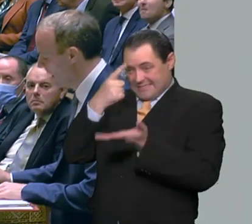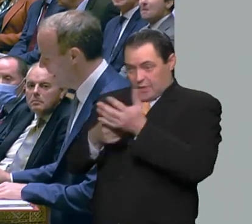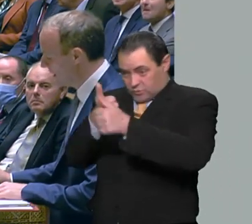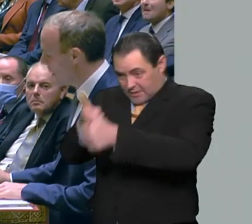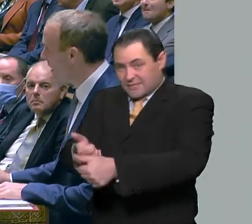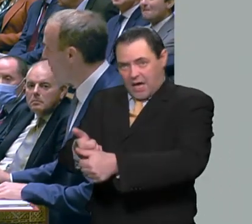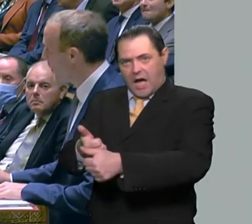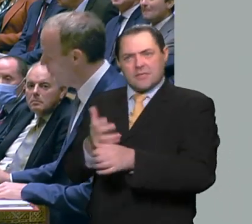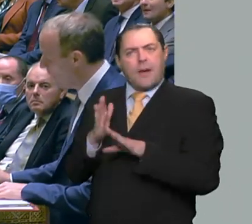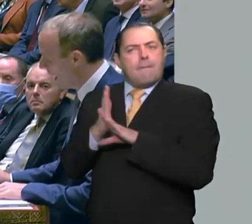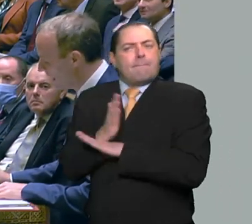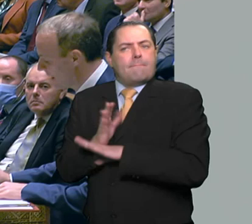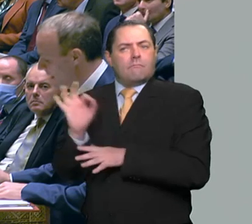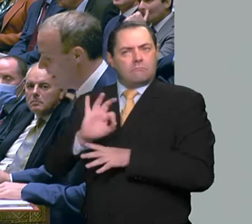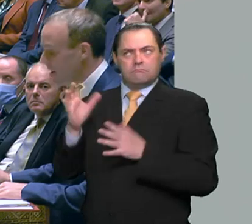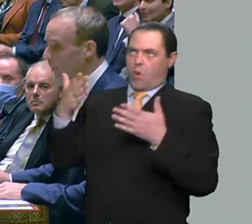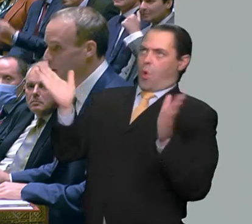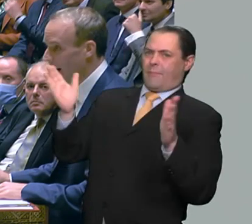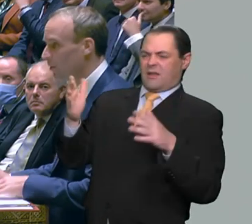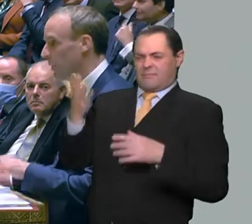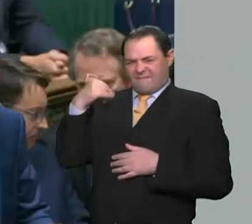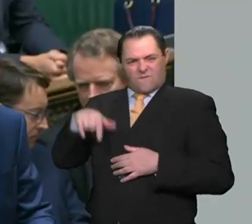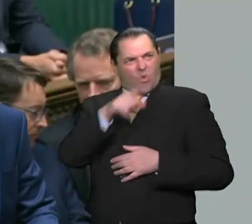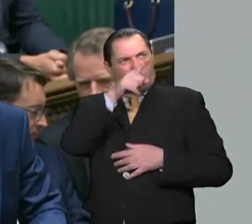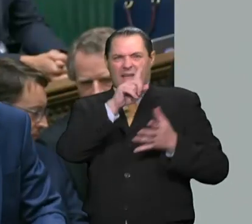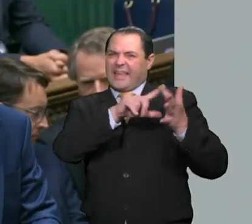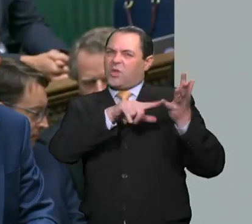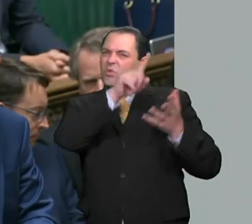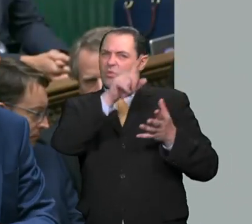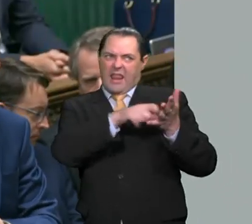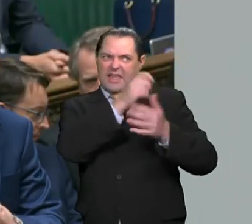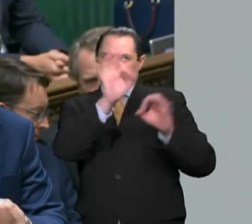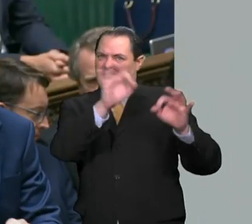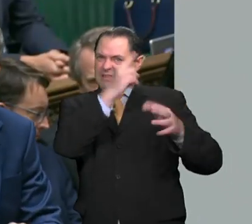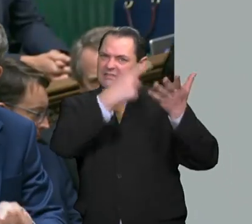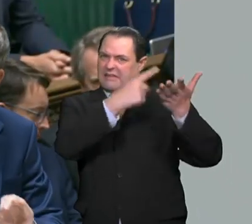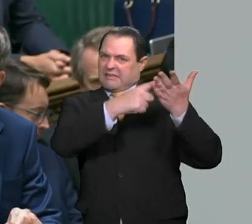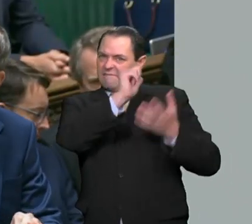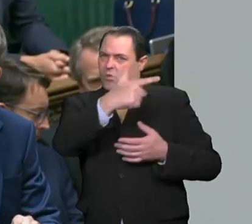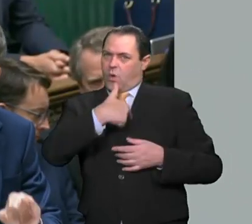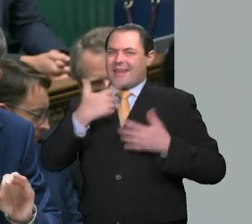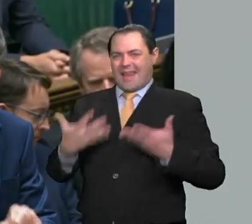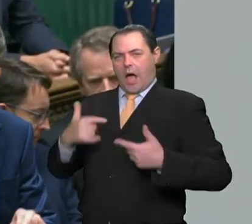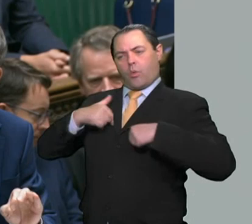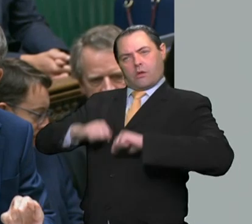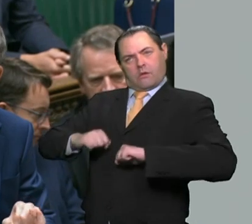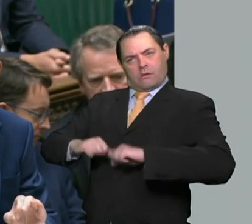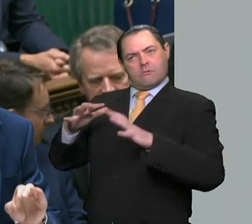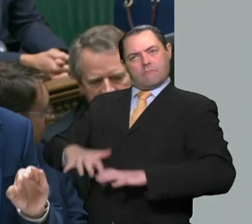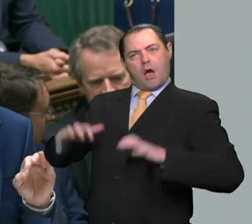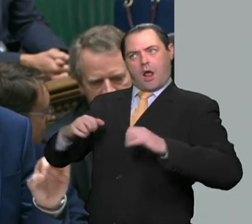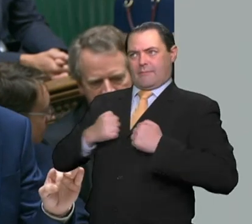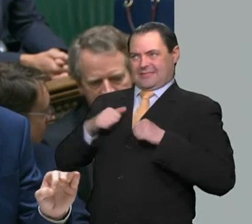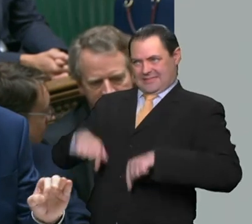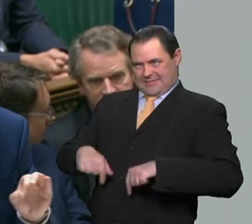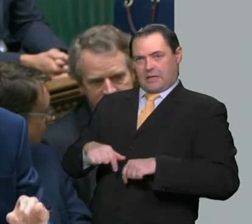previously subject to approval by unelected EU bureaucrats will now be decided subject to the scrutiny and the rigour of honourable members